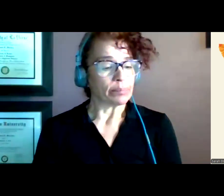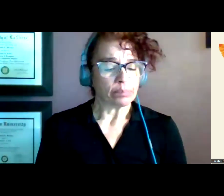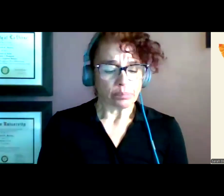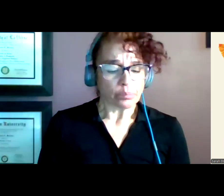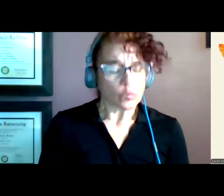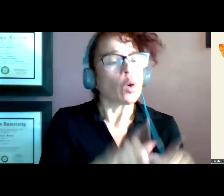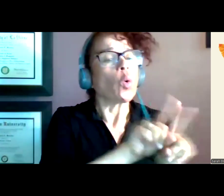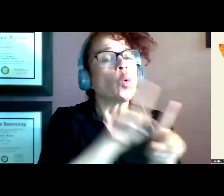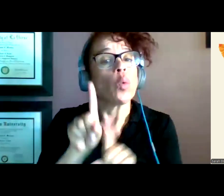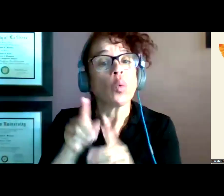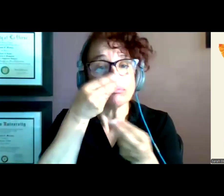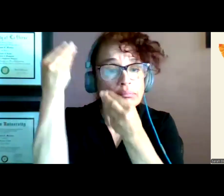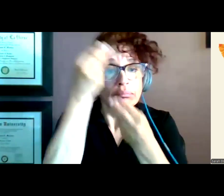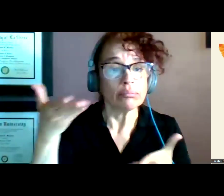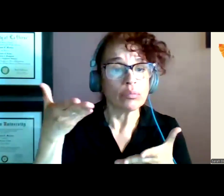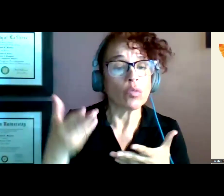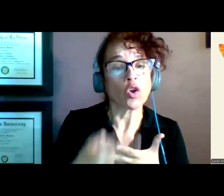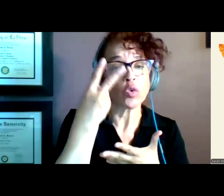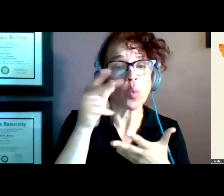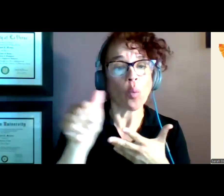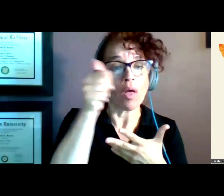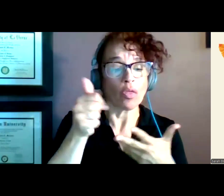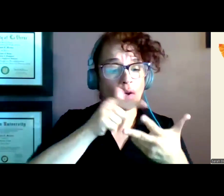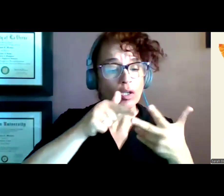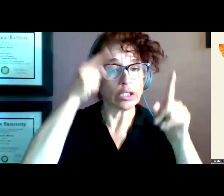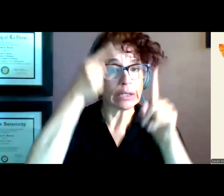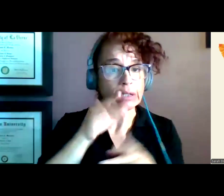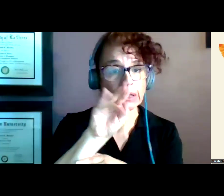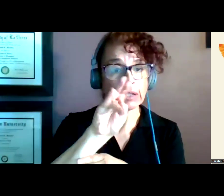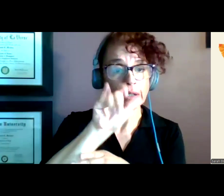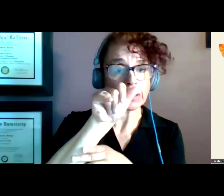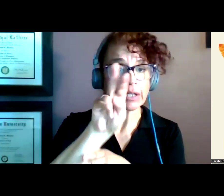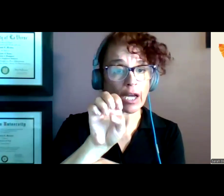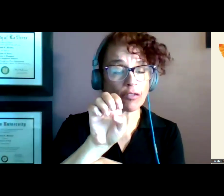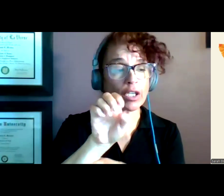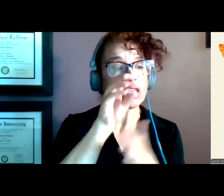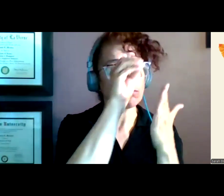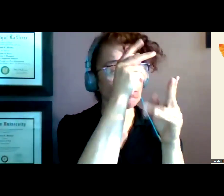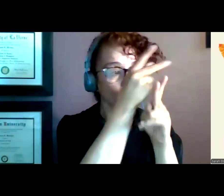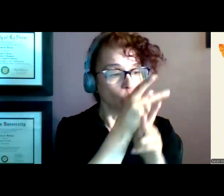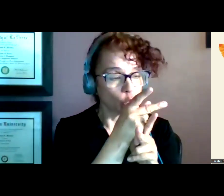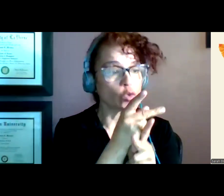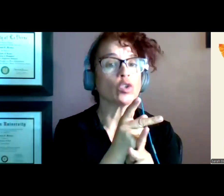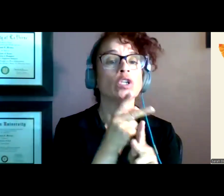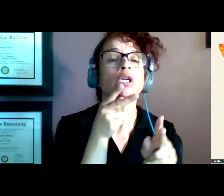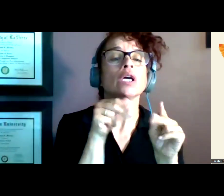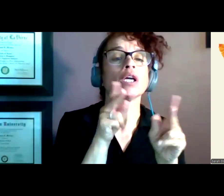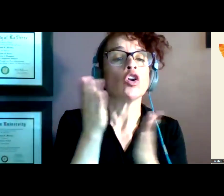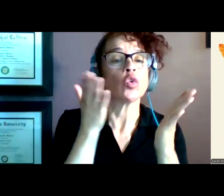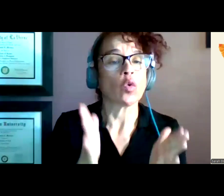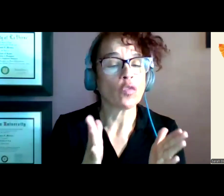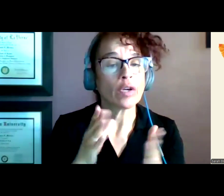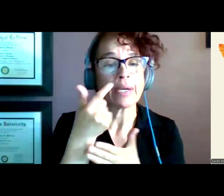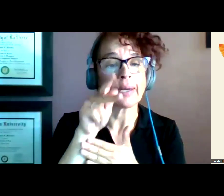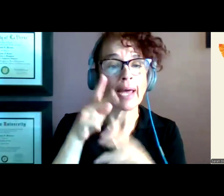then also I wanted to let you all know that 2 other key initiatives that you all have been tracking. One is the Home and Community-Based Services